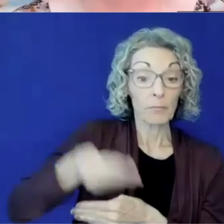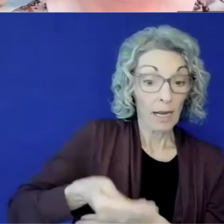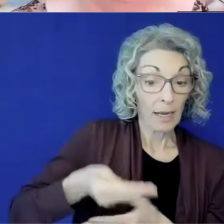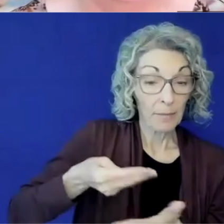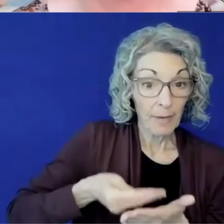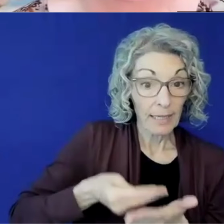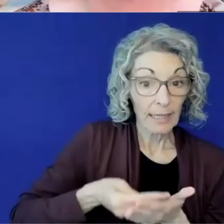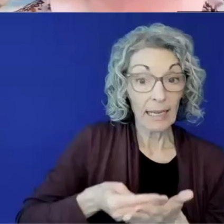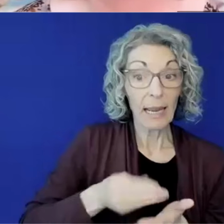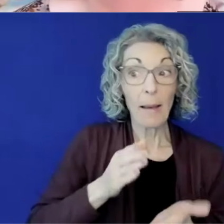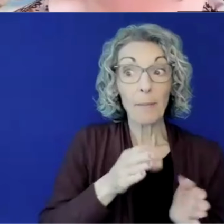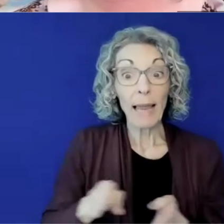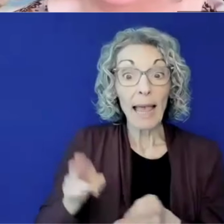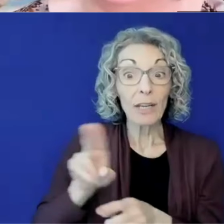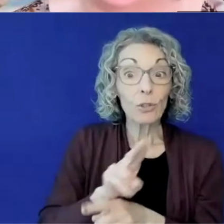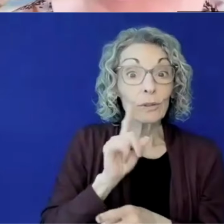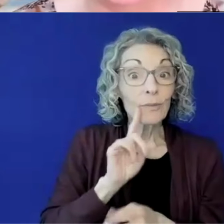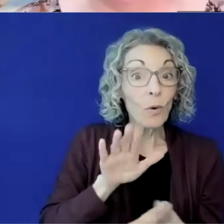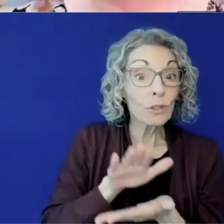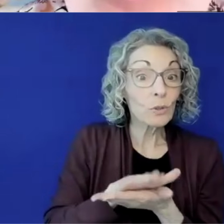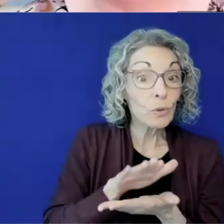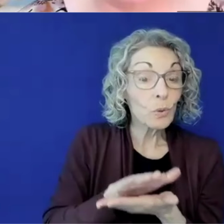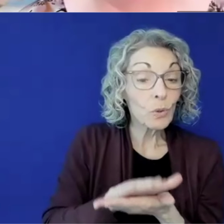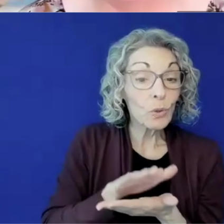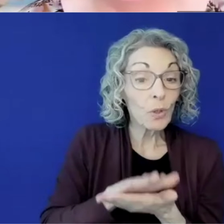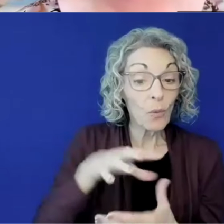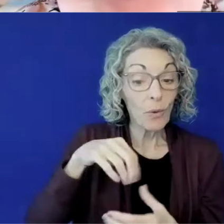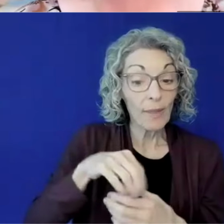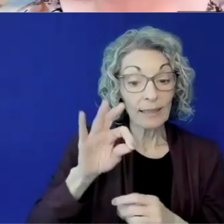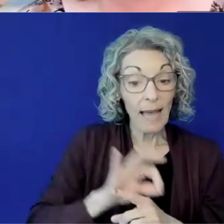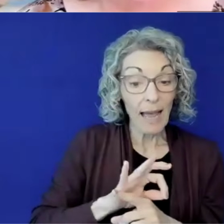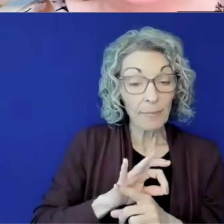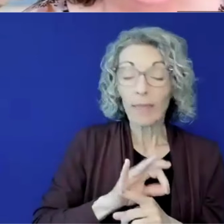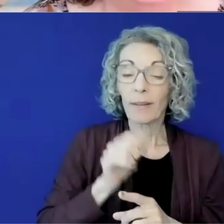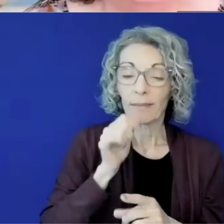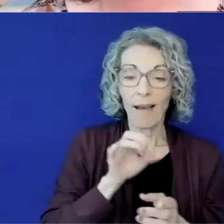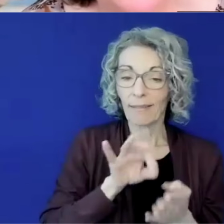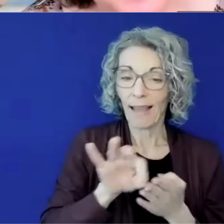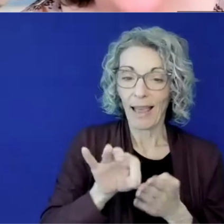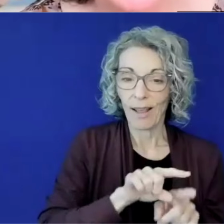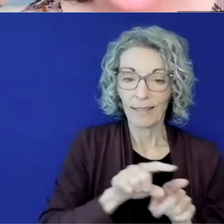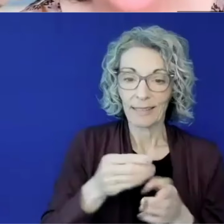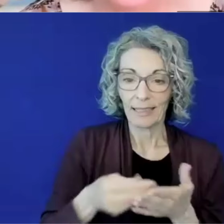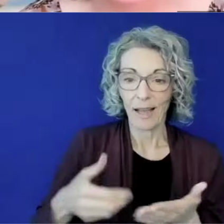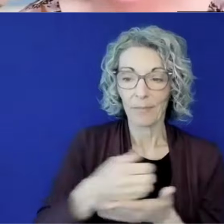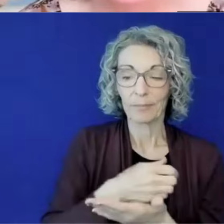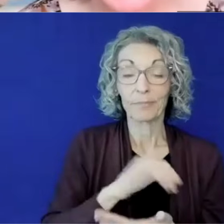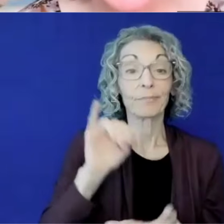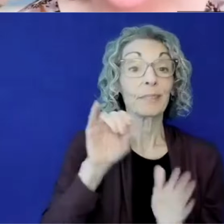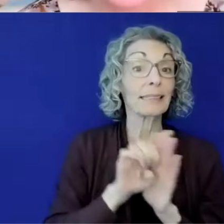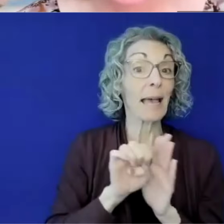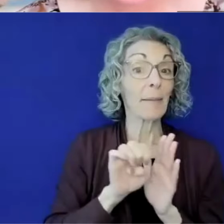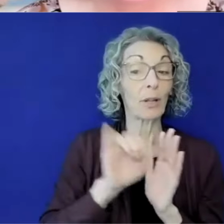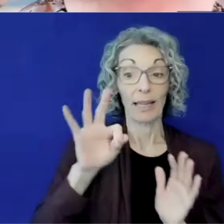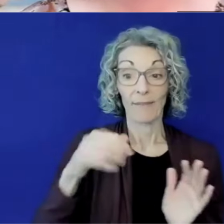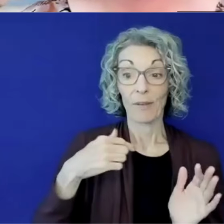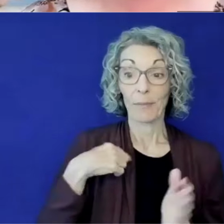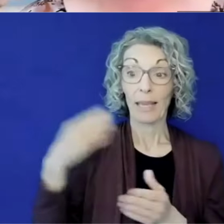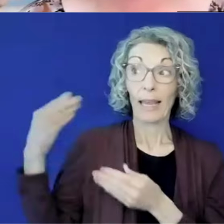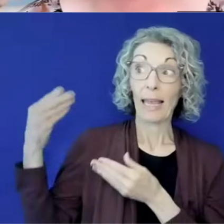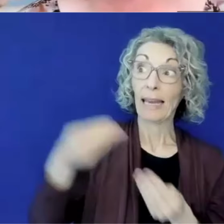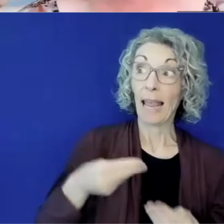within 9 months, they will not count that as income. So if I inherit $10,000 today